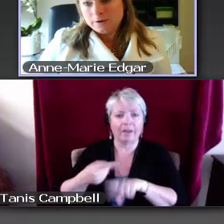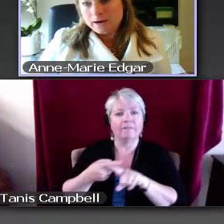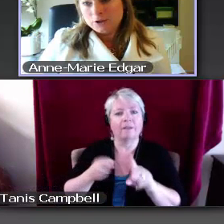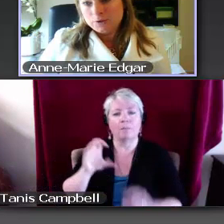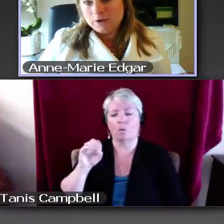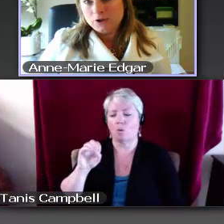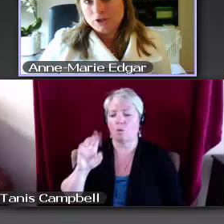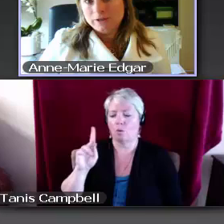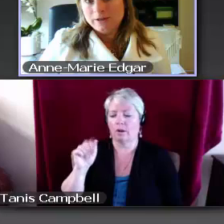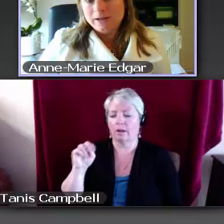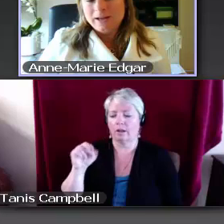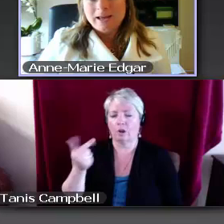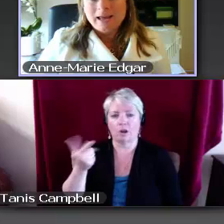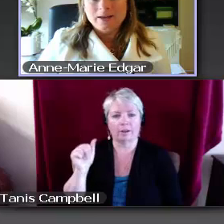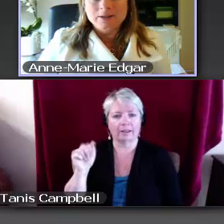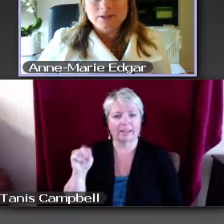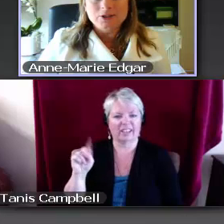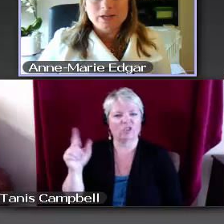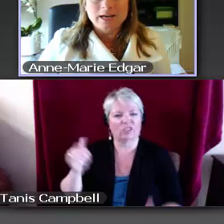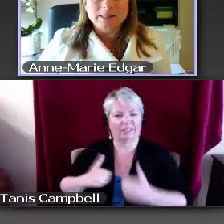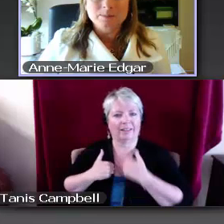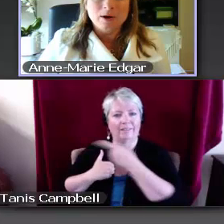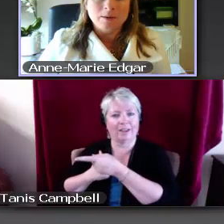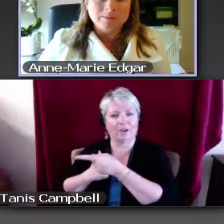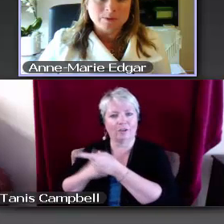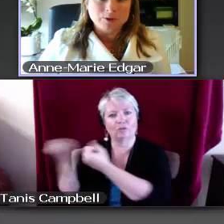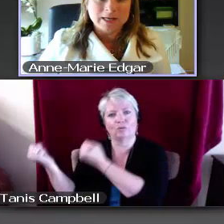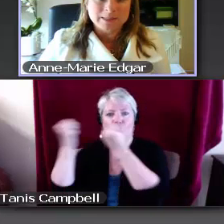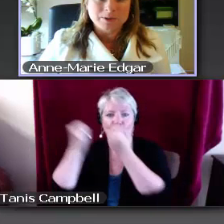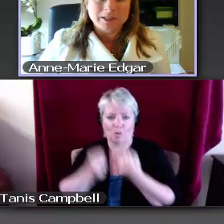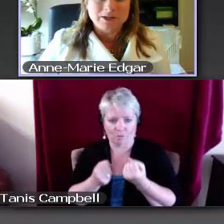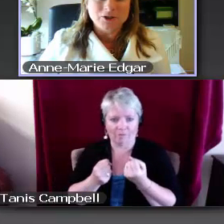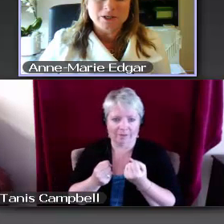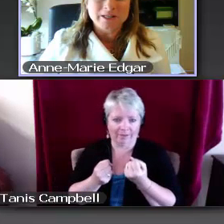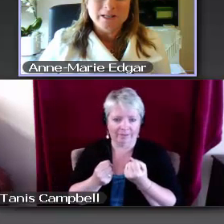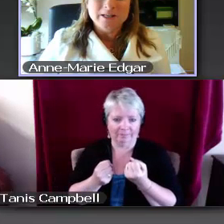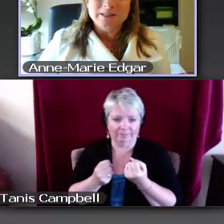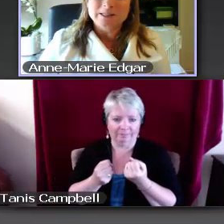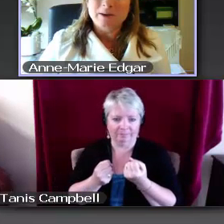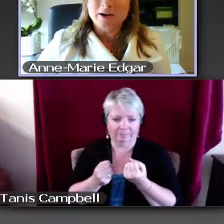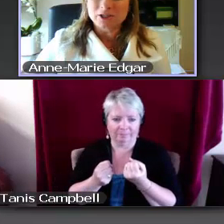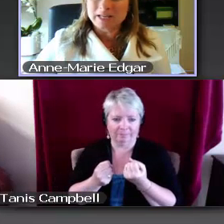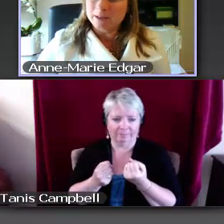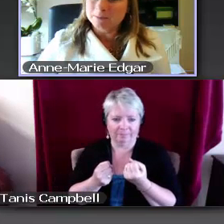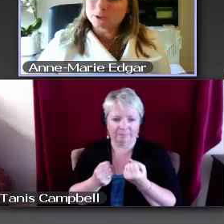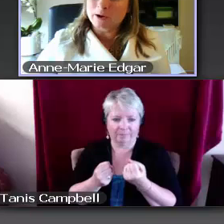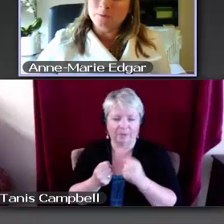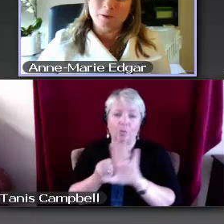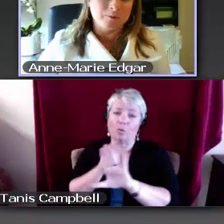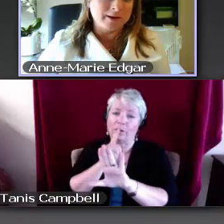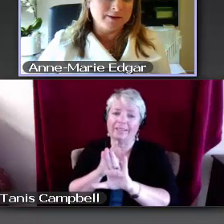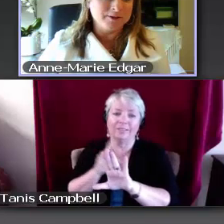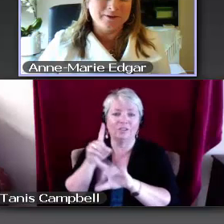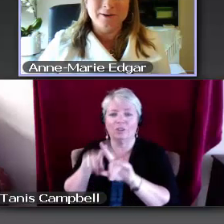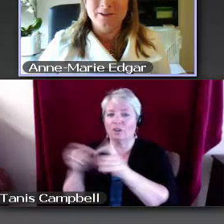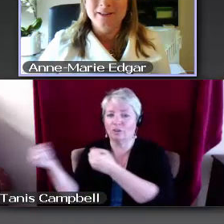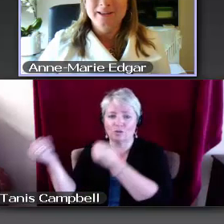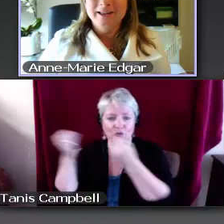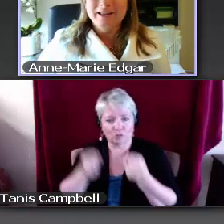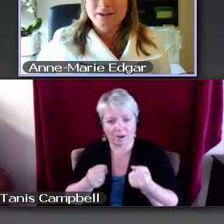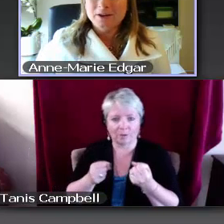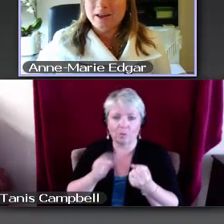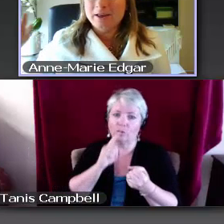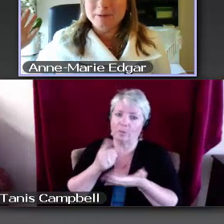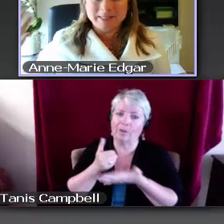to attend graduation, and she had some problems with transportation. So we actually helped her out with the rental